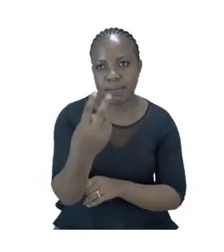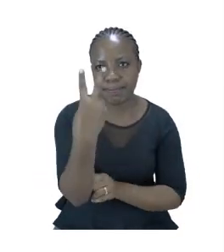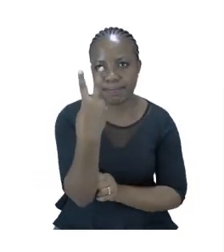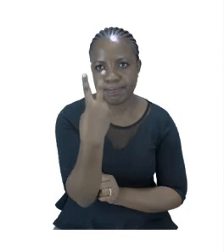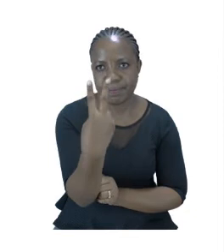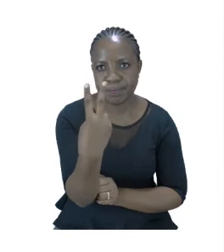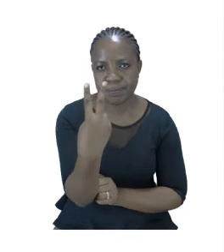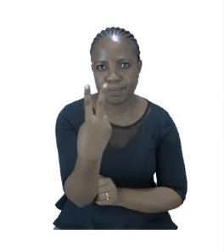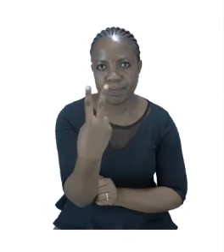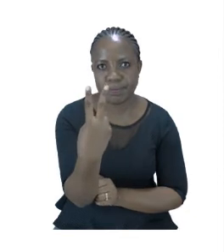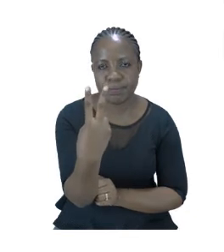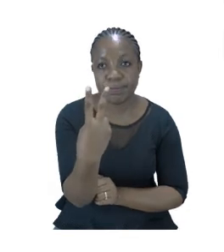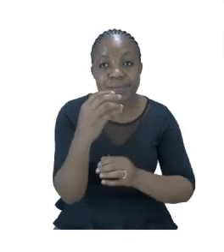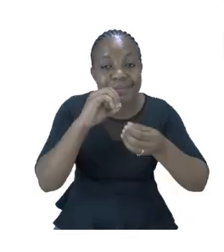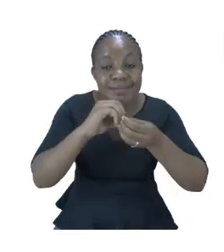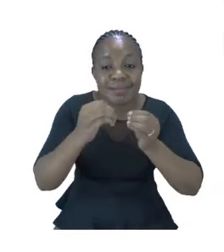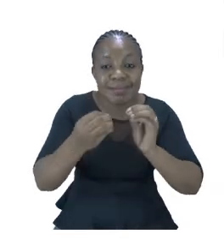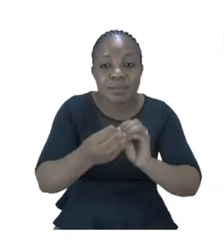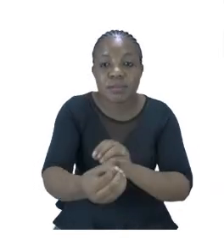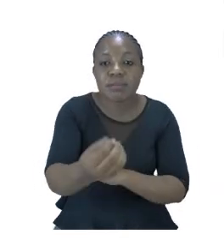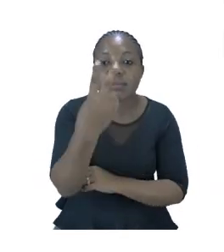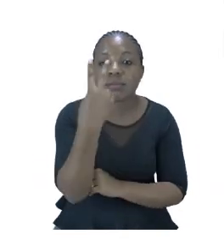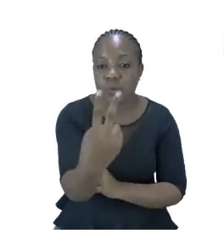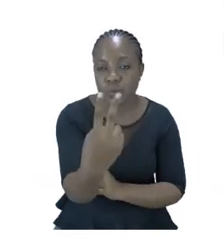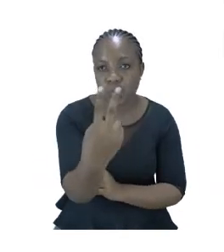Everybody, let us say 2.